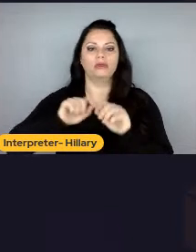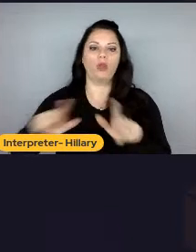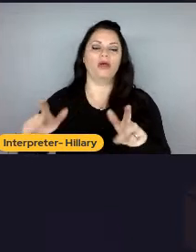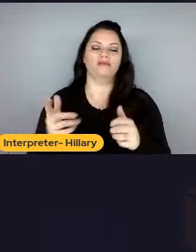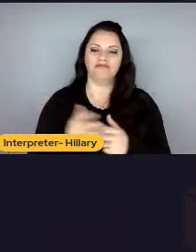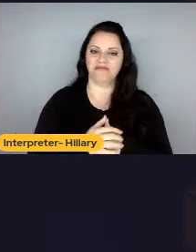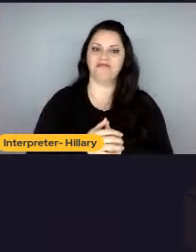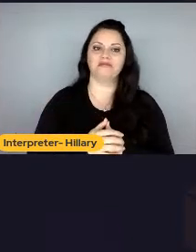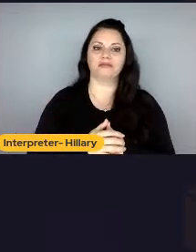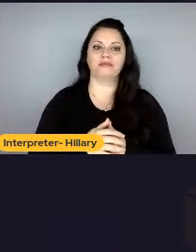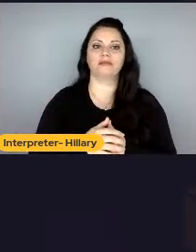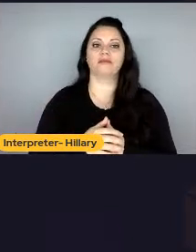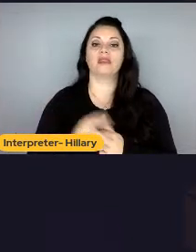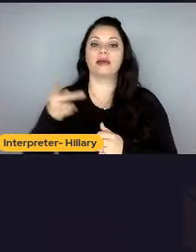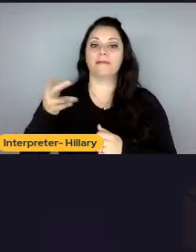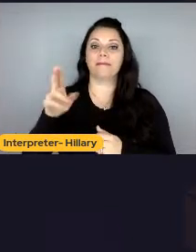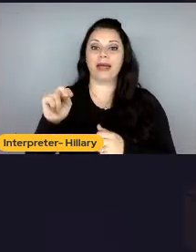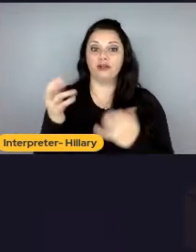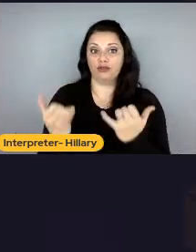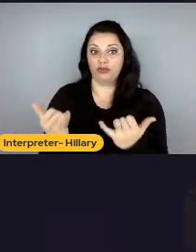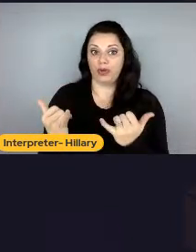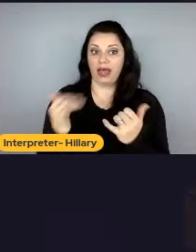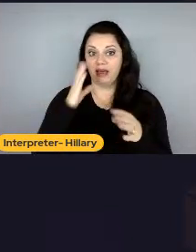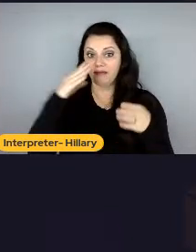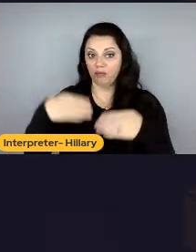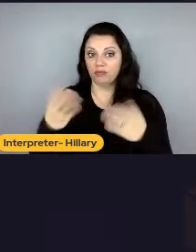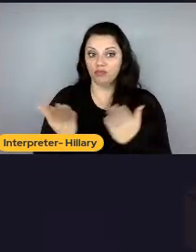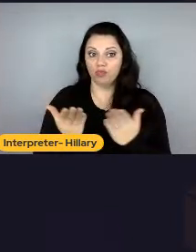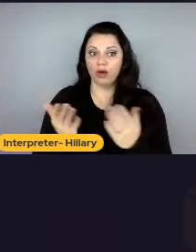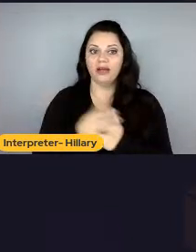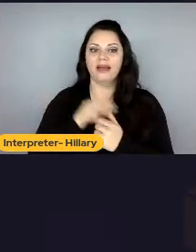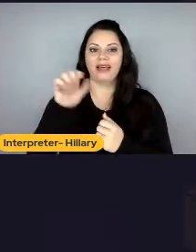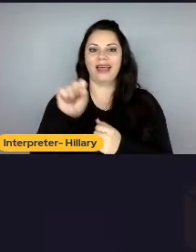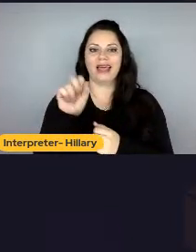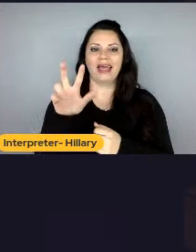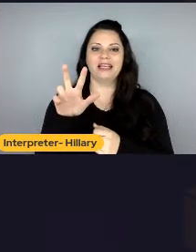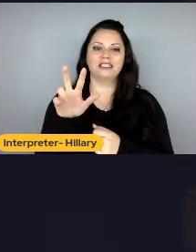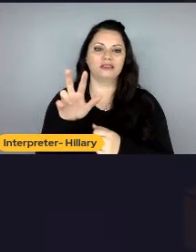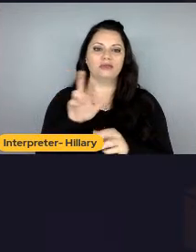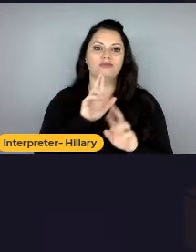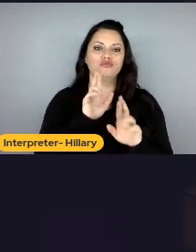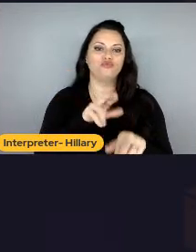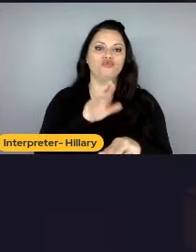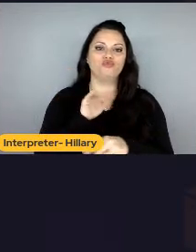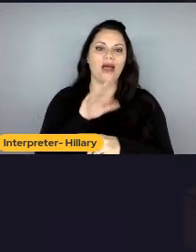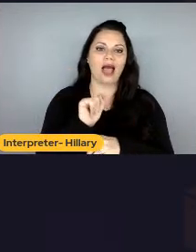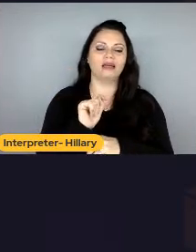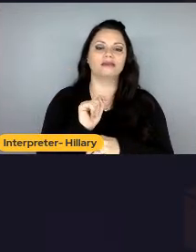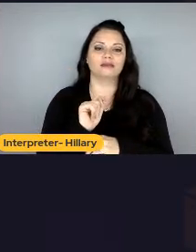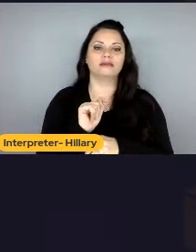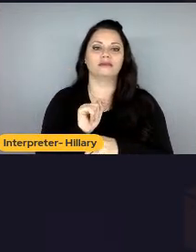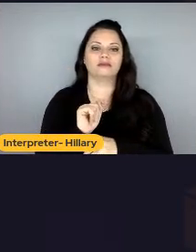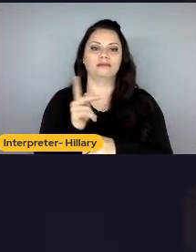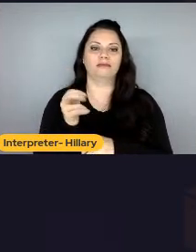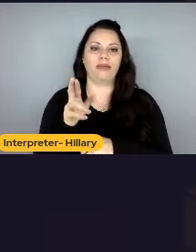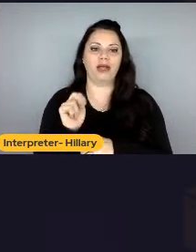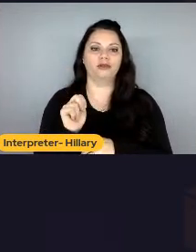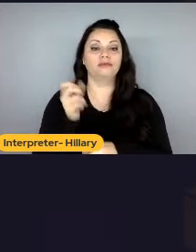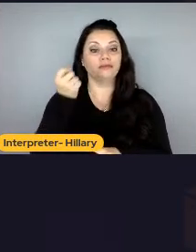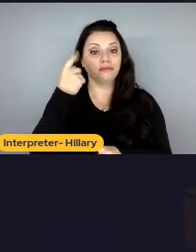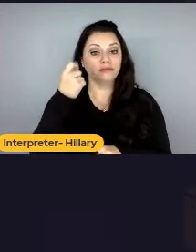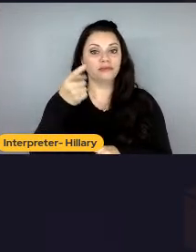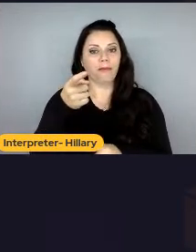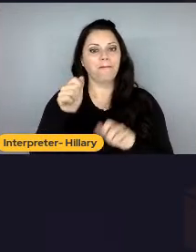The pattern that we will be focusing on today is an S3 React website pattern. And here is a